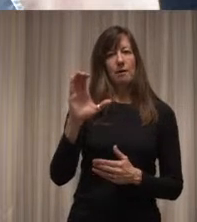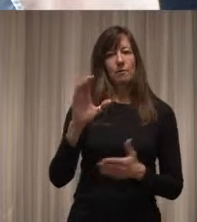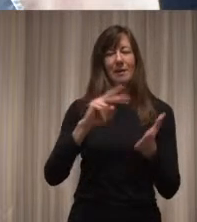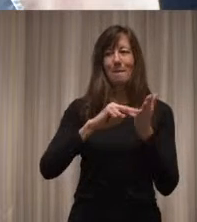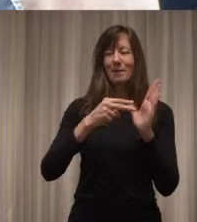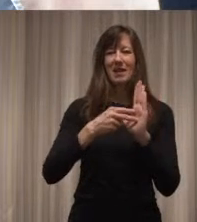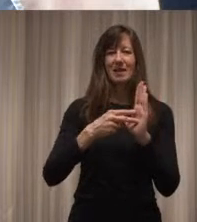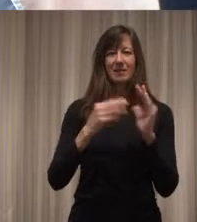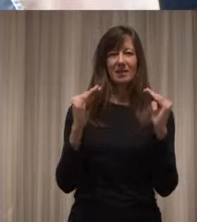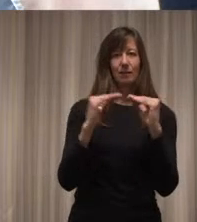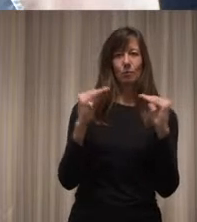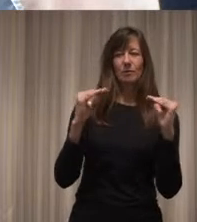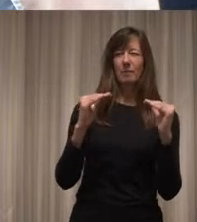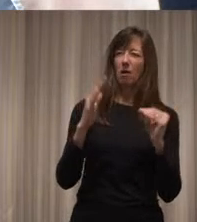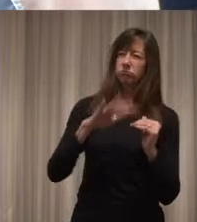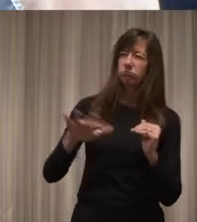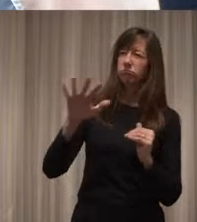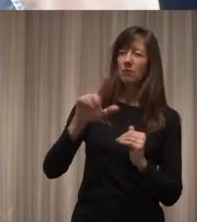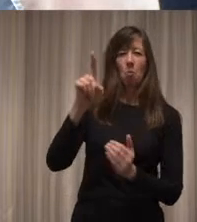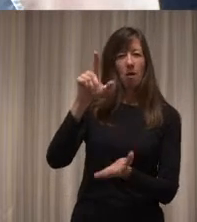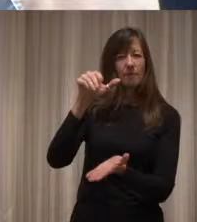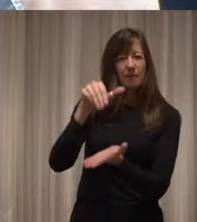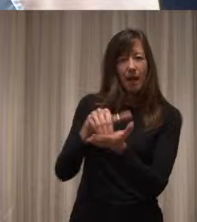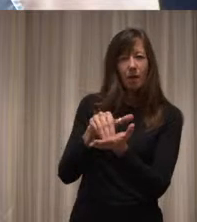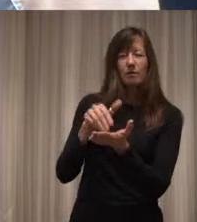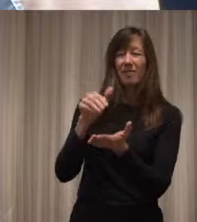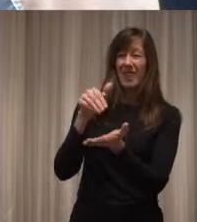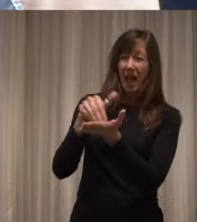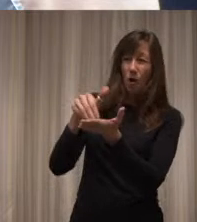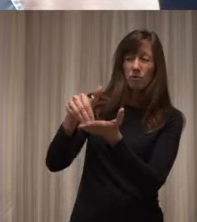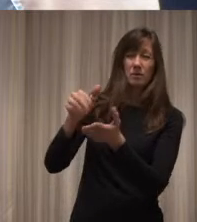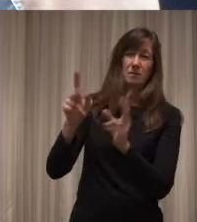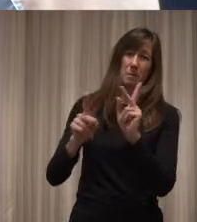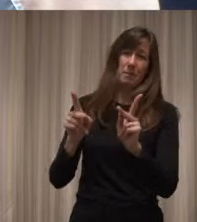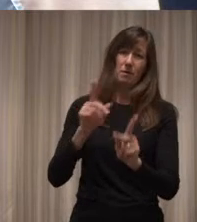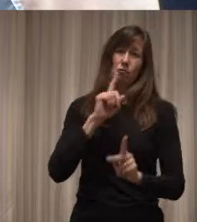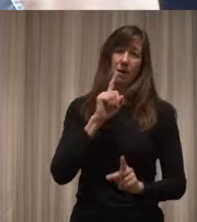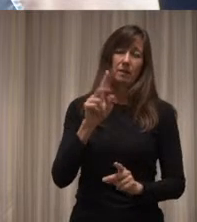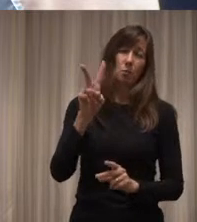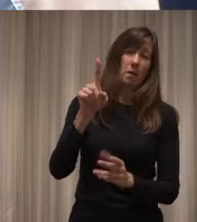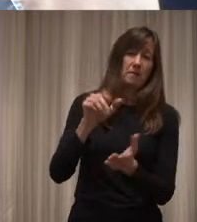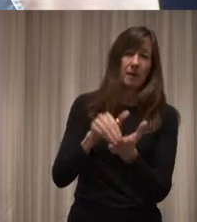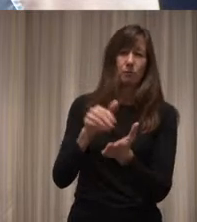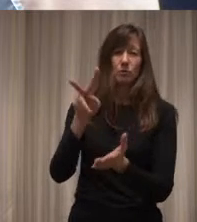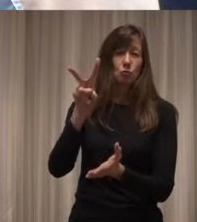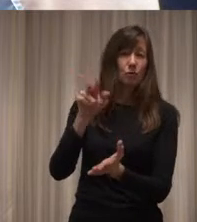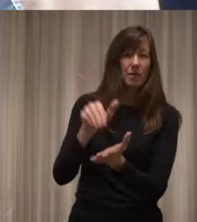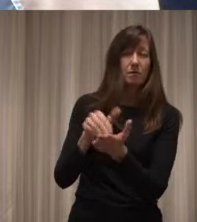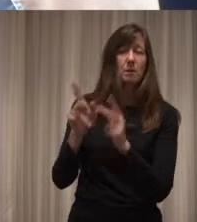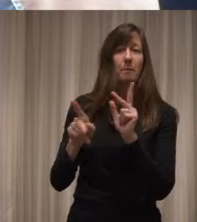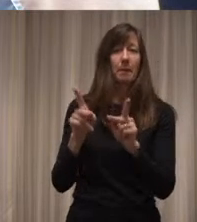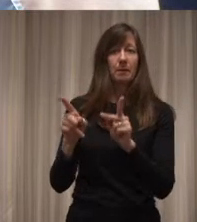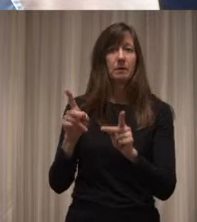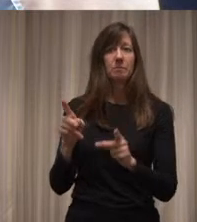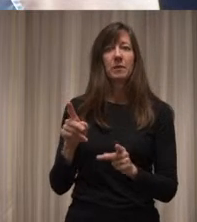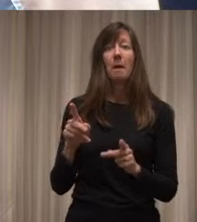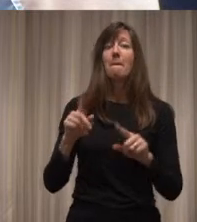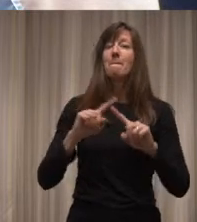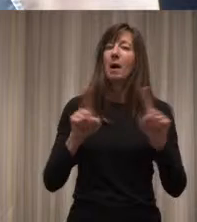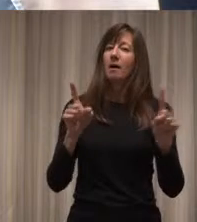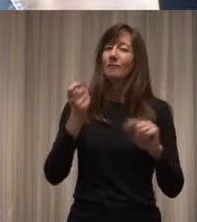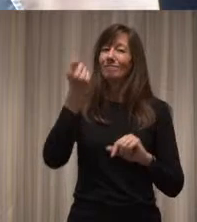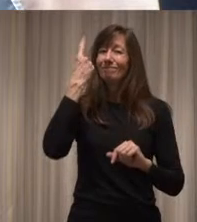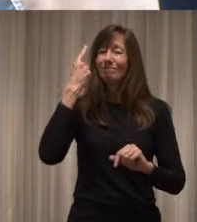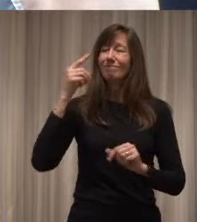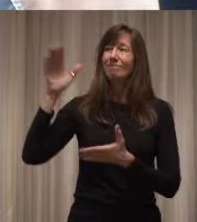this 1A category. So we are still working our way through getting doses to them. We have not gotten nearly enough vaccines yet